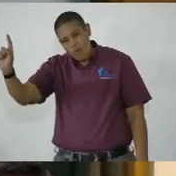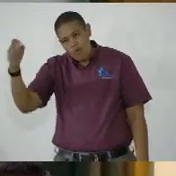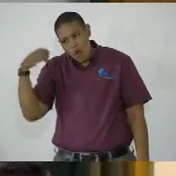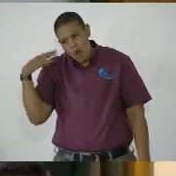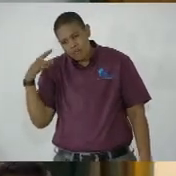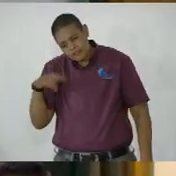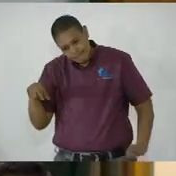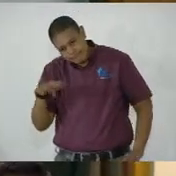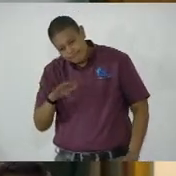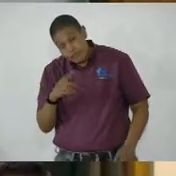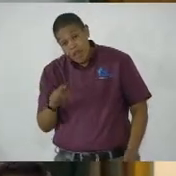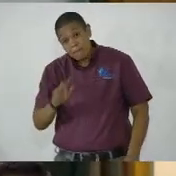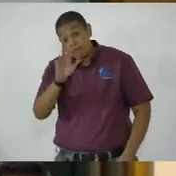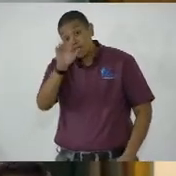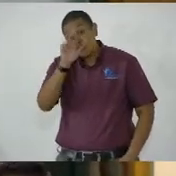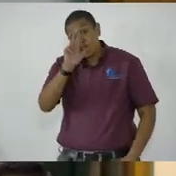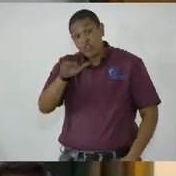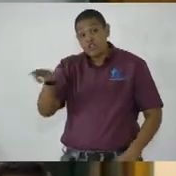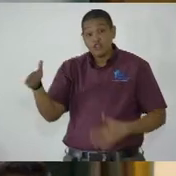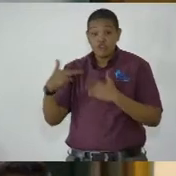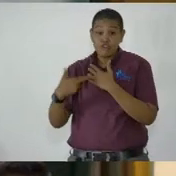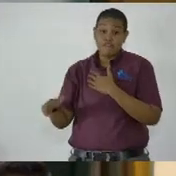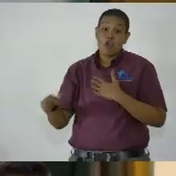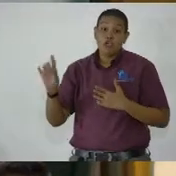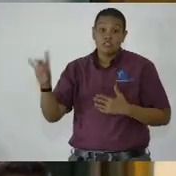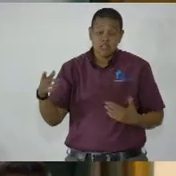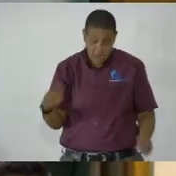of the 333 referrals,